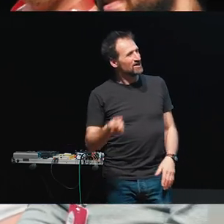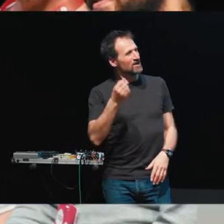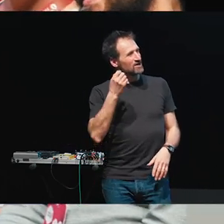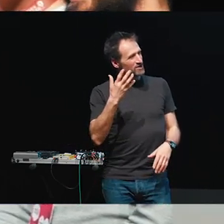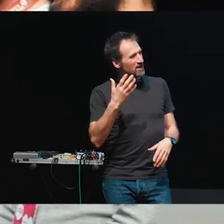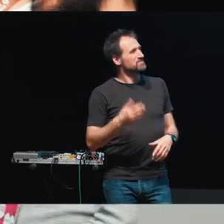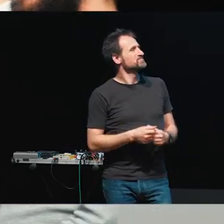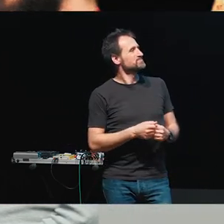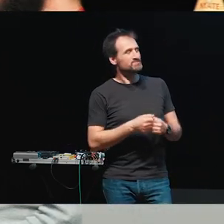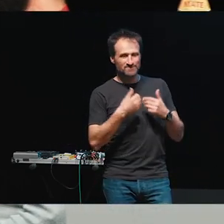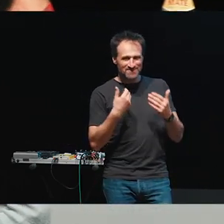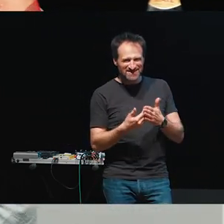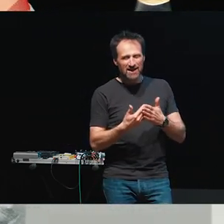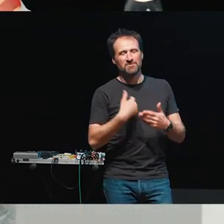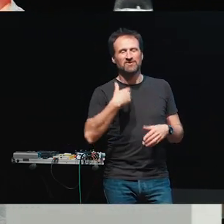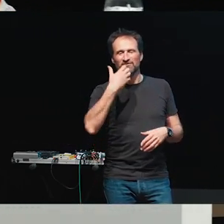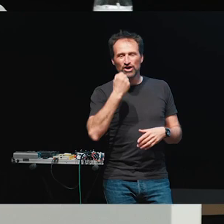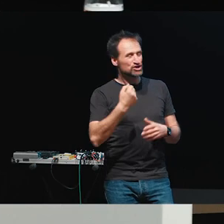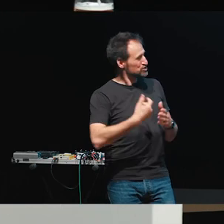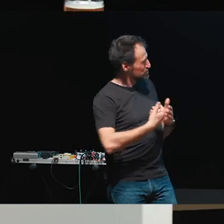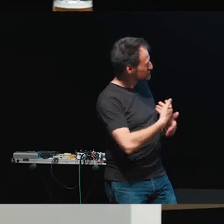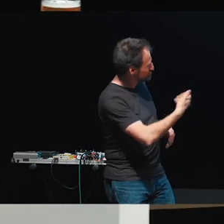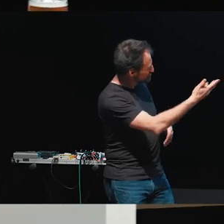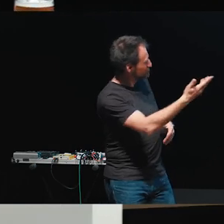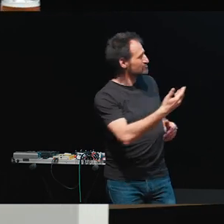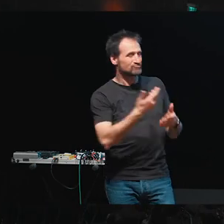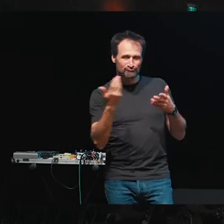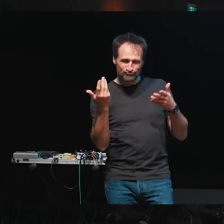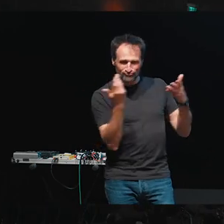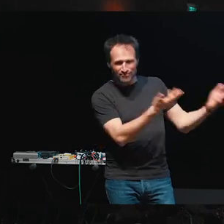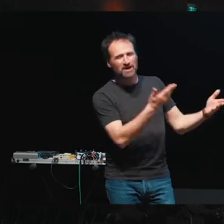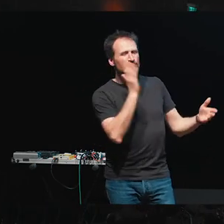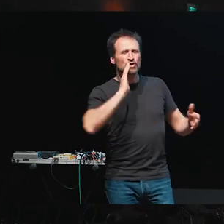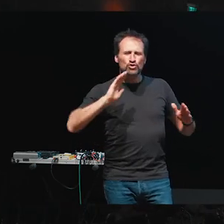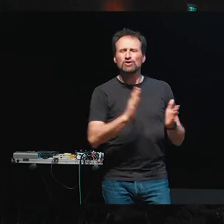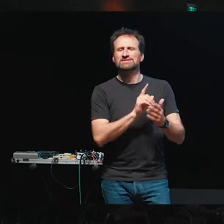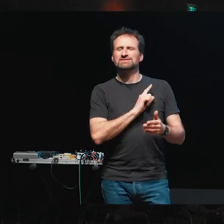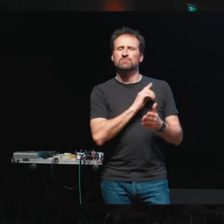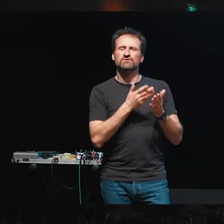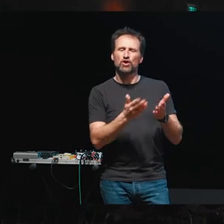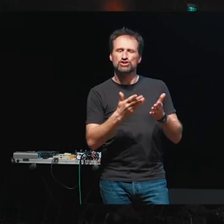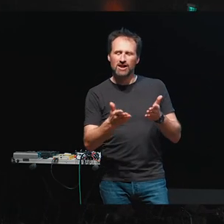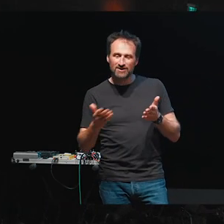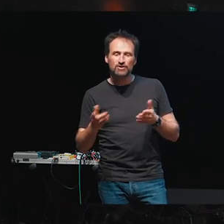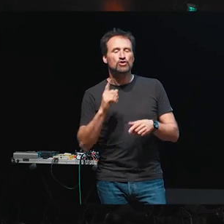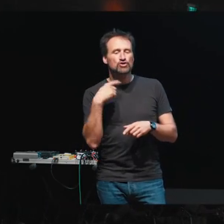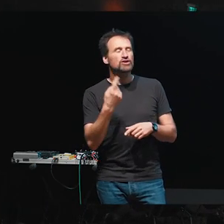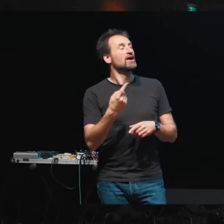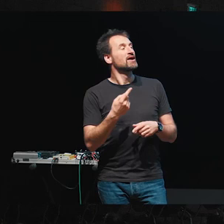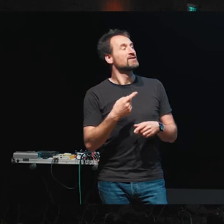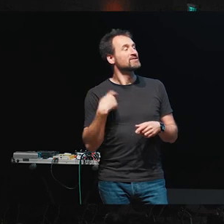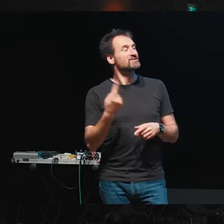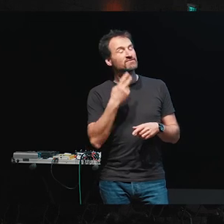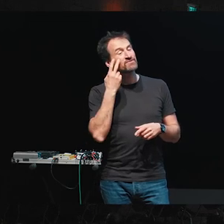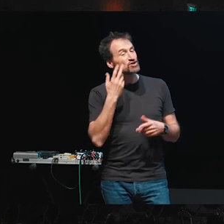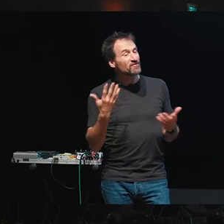that's why I would like to pass on to all of you and just introduce yourself a little bit. And then we will go around and see